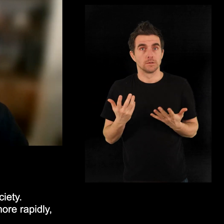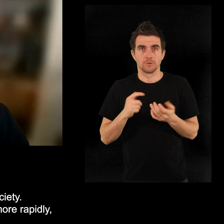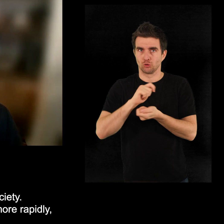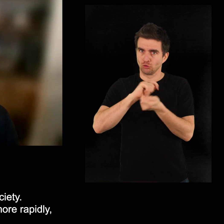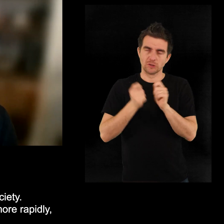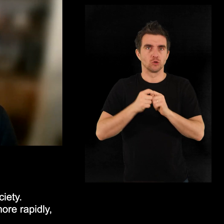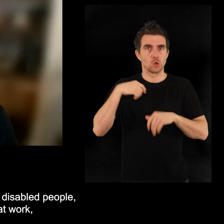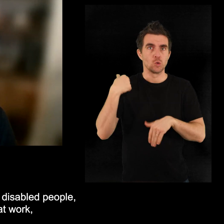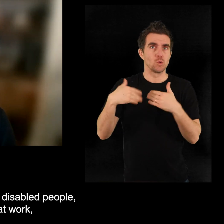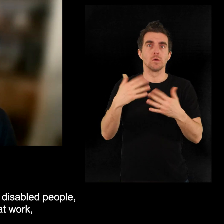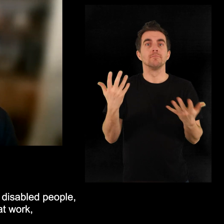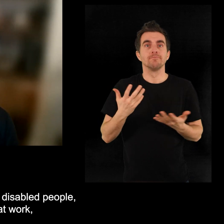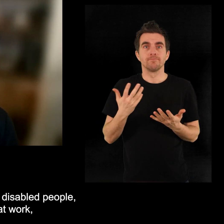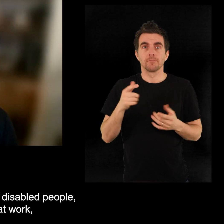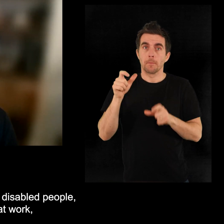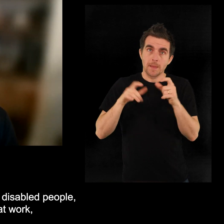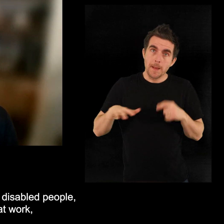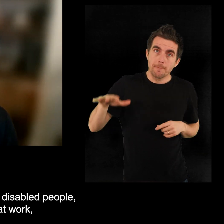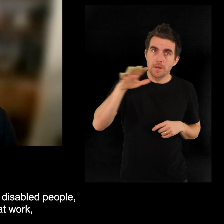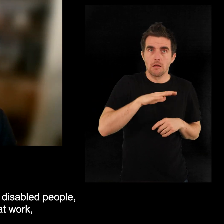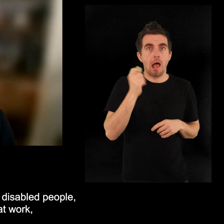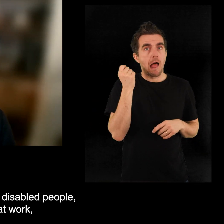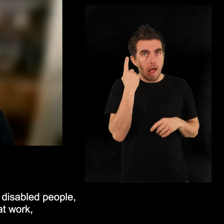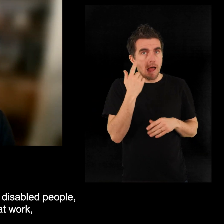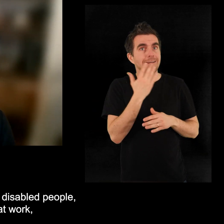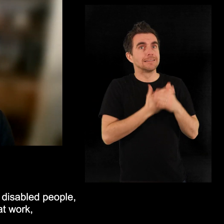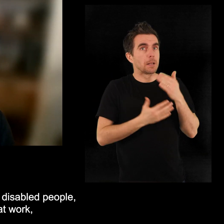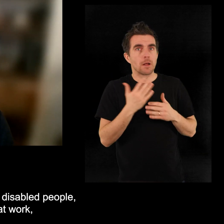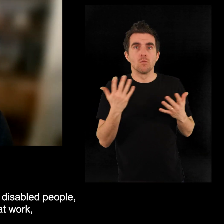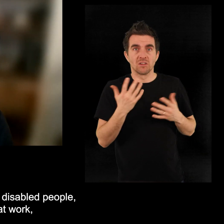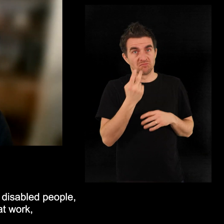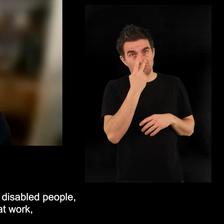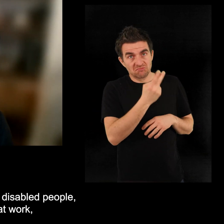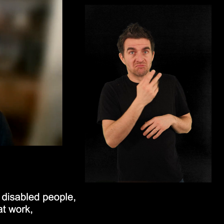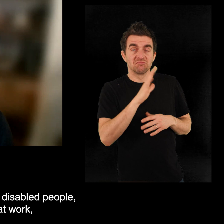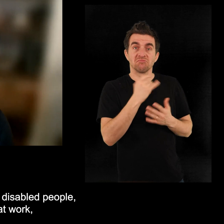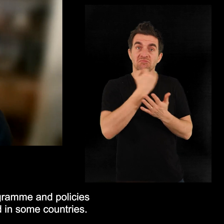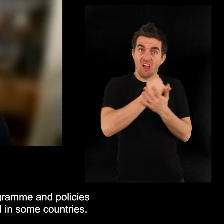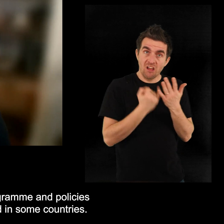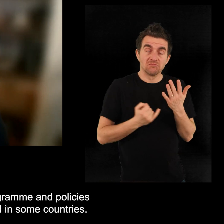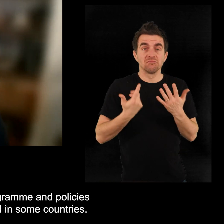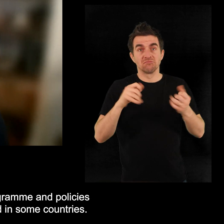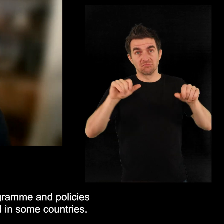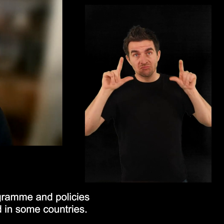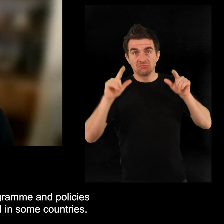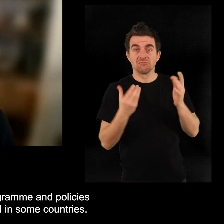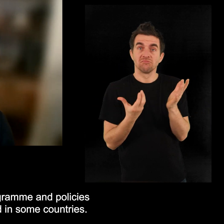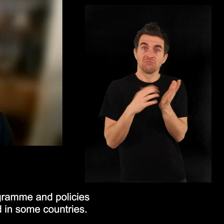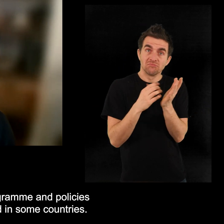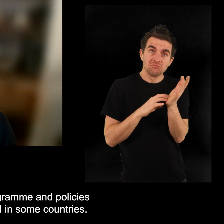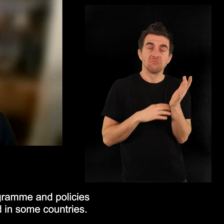more rapidly. Community is more aware of disabled people, see them on the streets, at work, in the media,